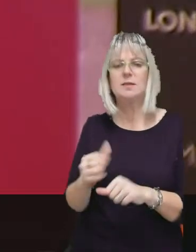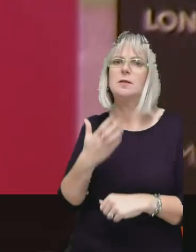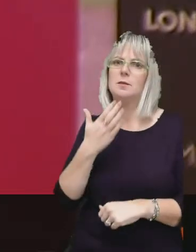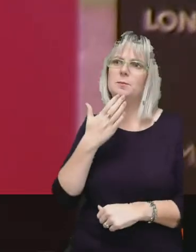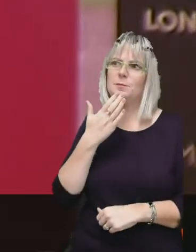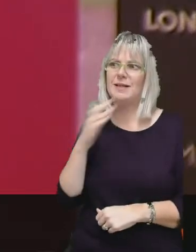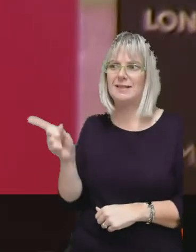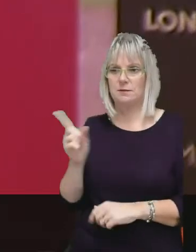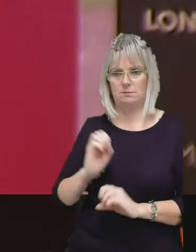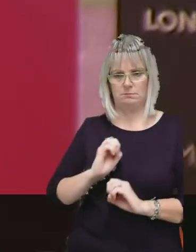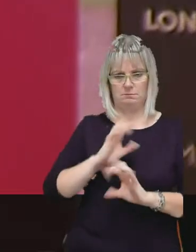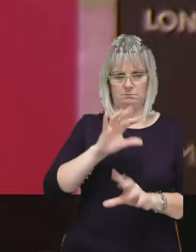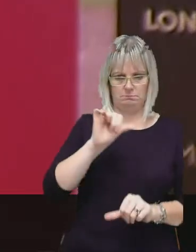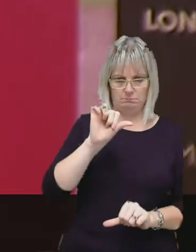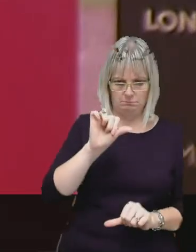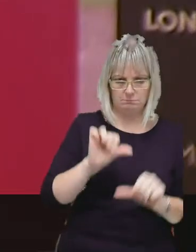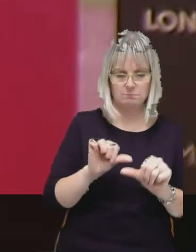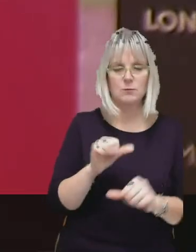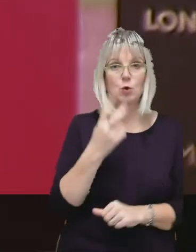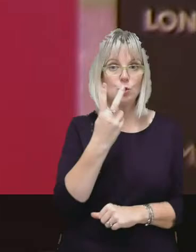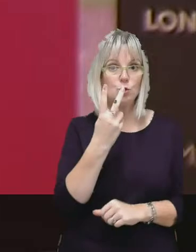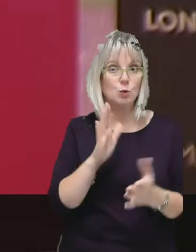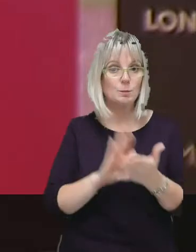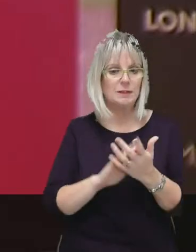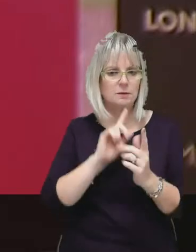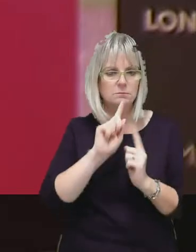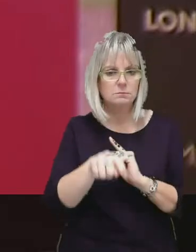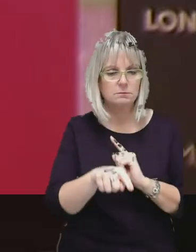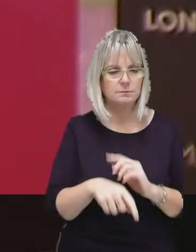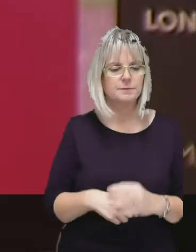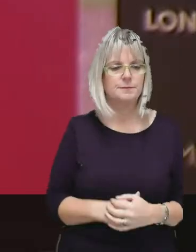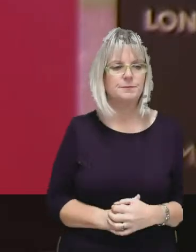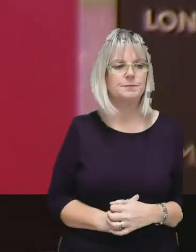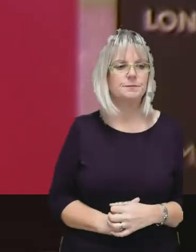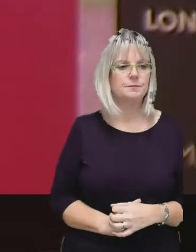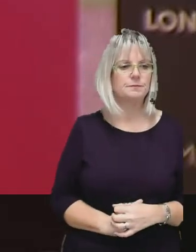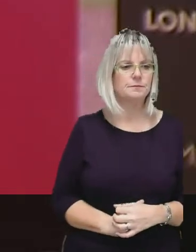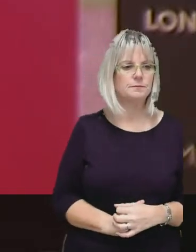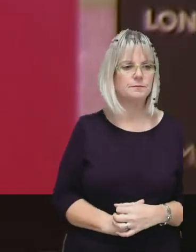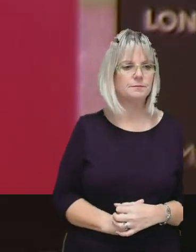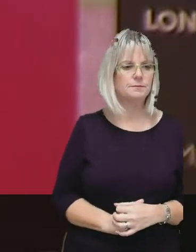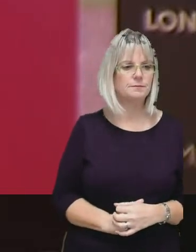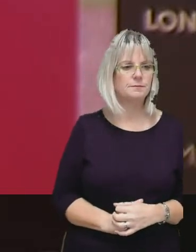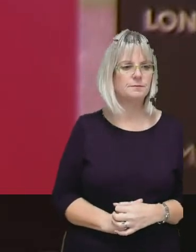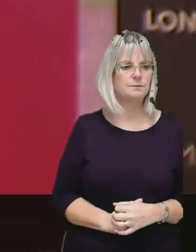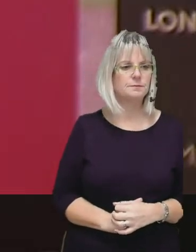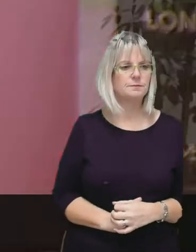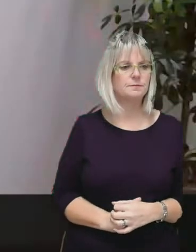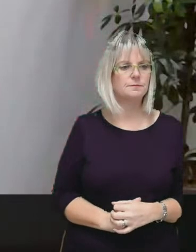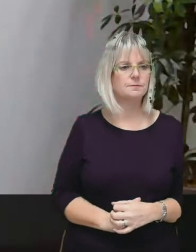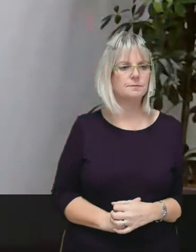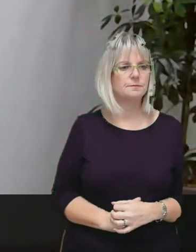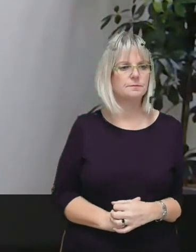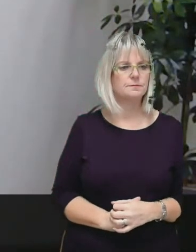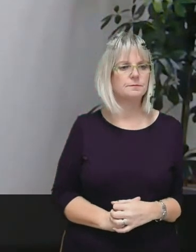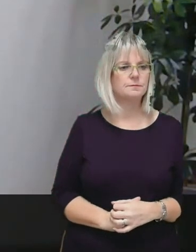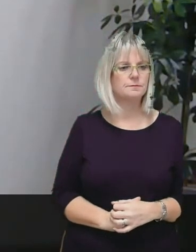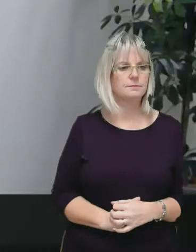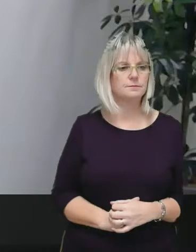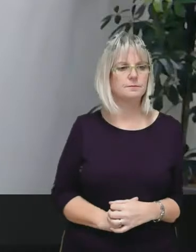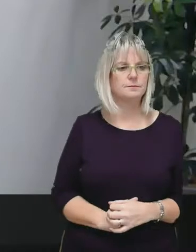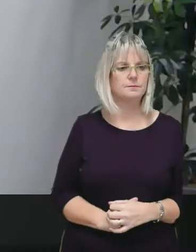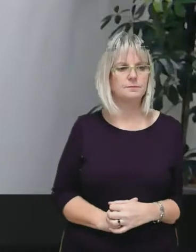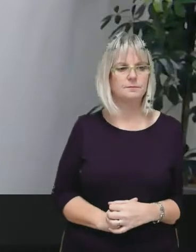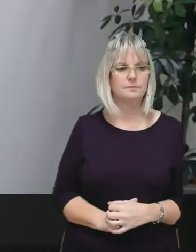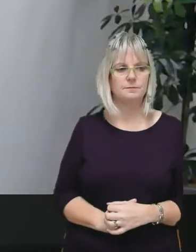within 2 minutes to answer all three or any of the three questions, please? Well, can I thank all three questions,